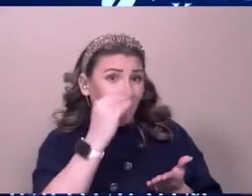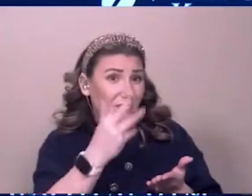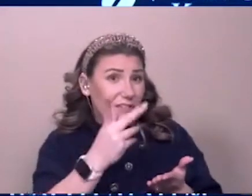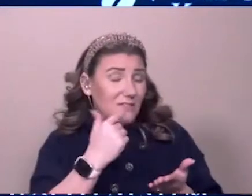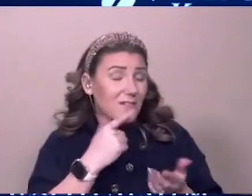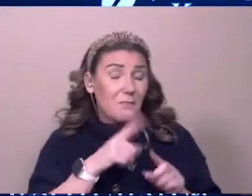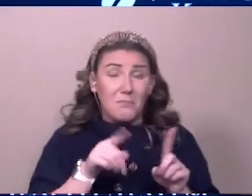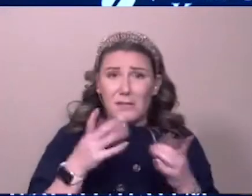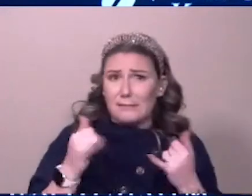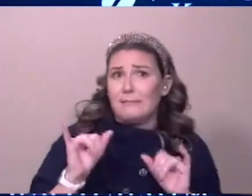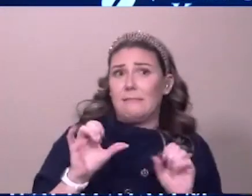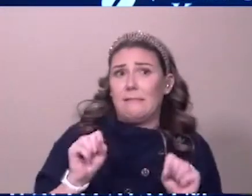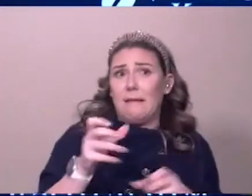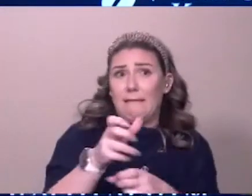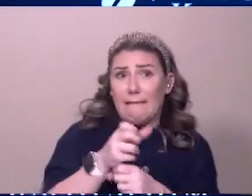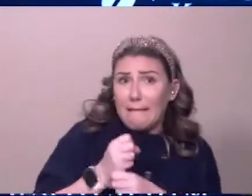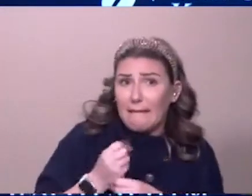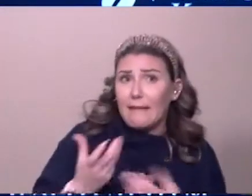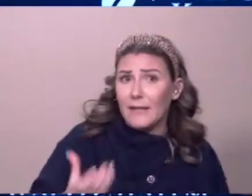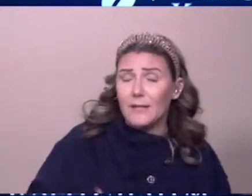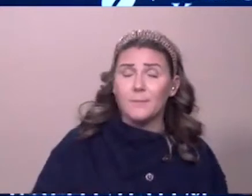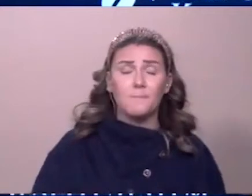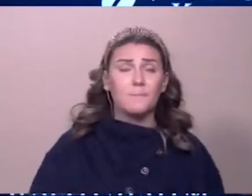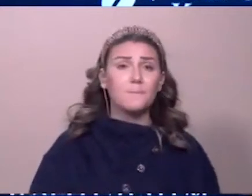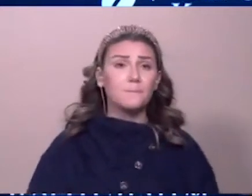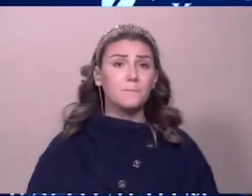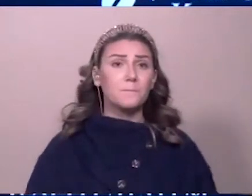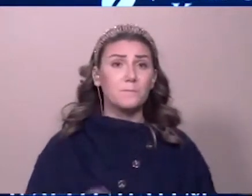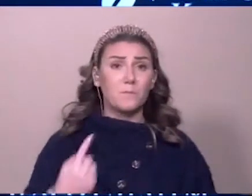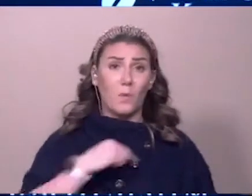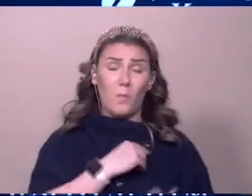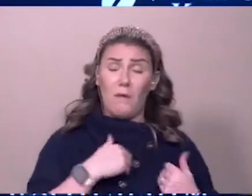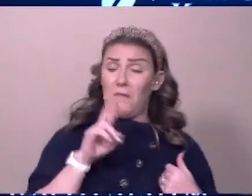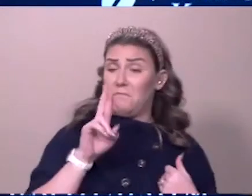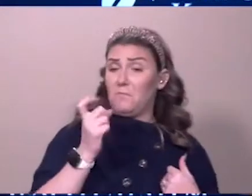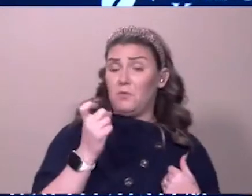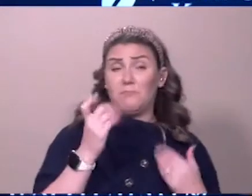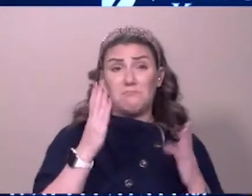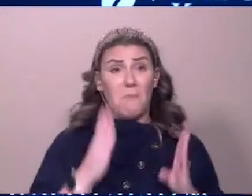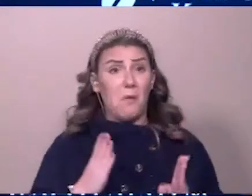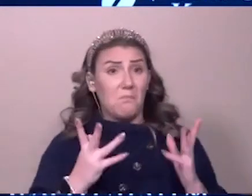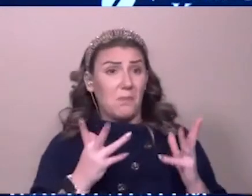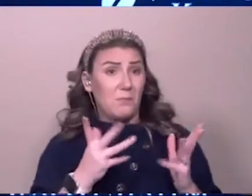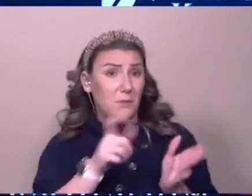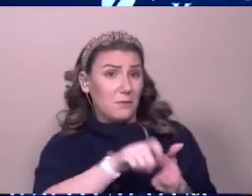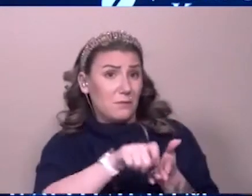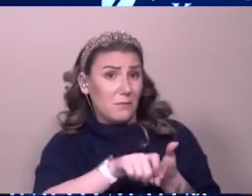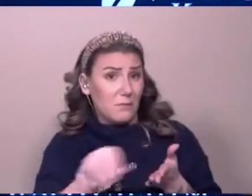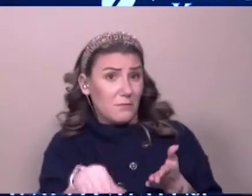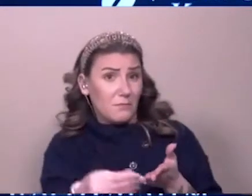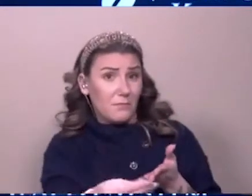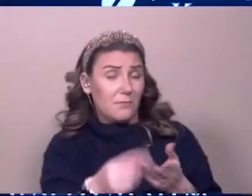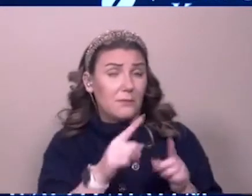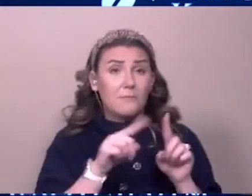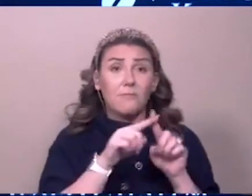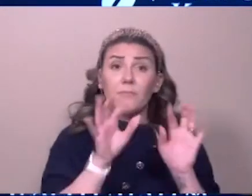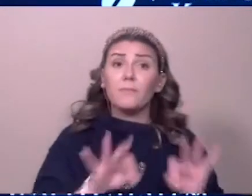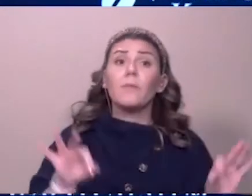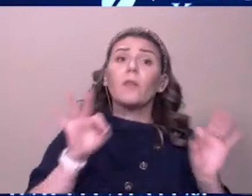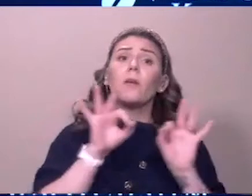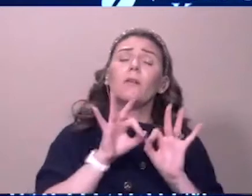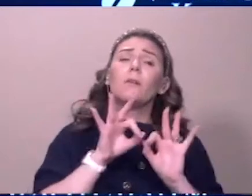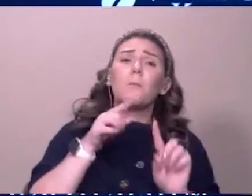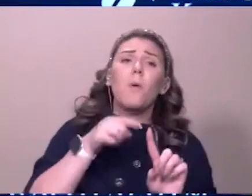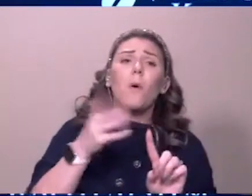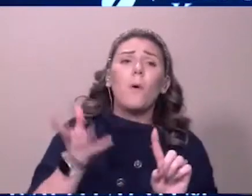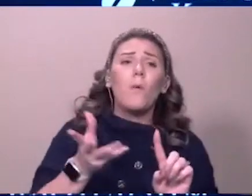it. And we have prescribers who may write it, and I think the key is that